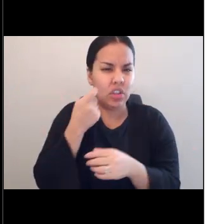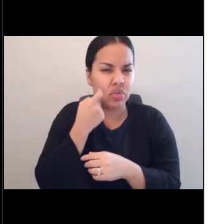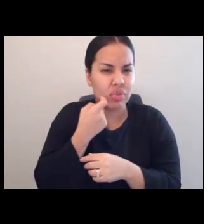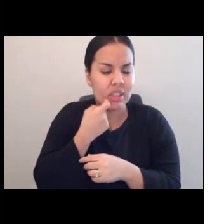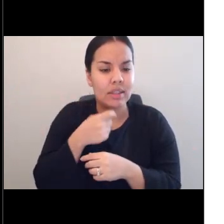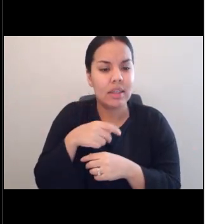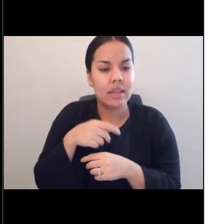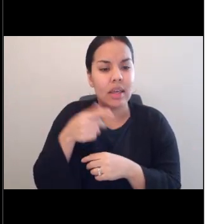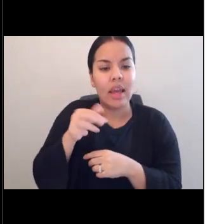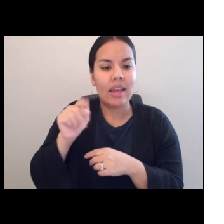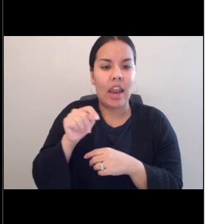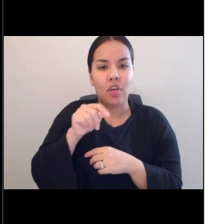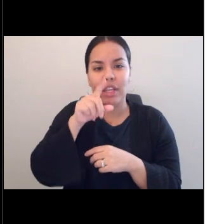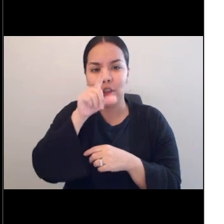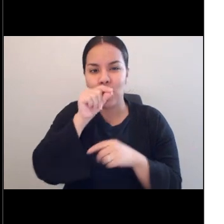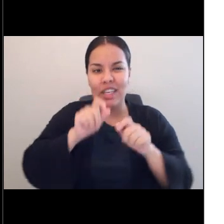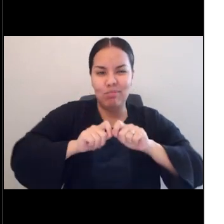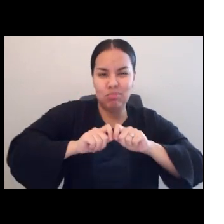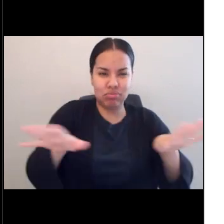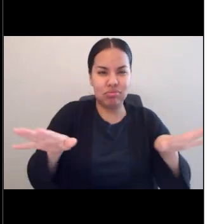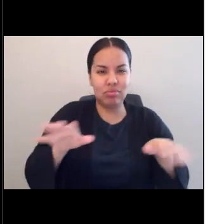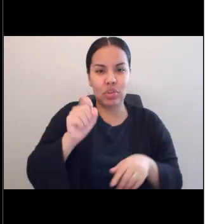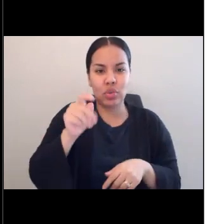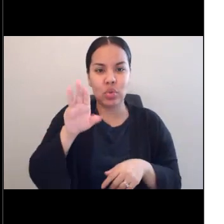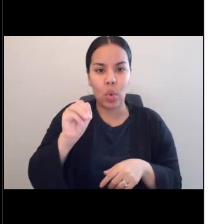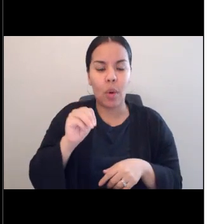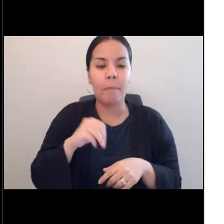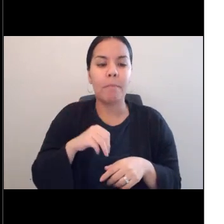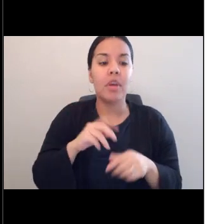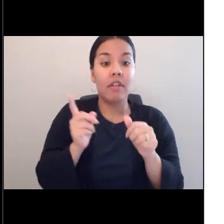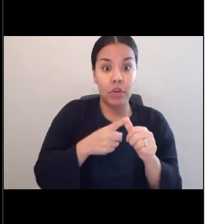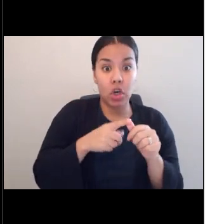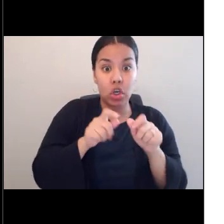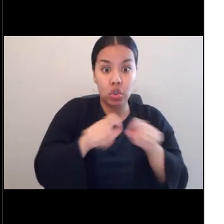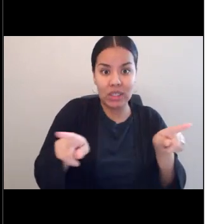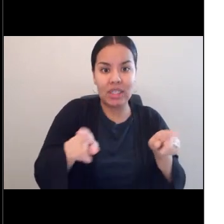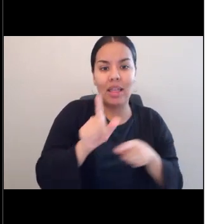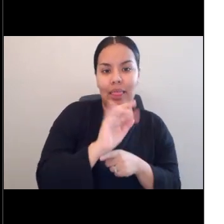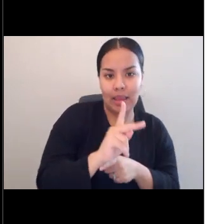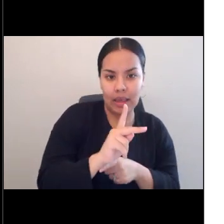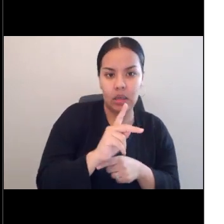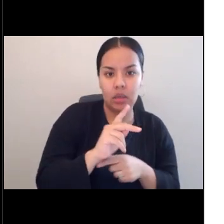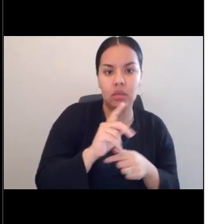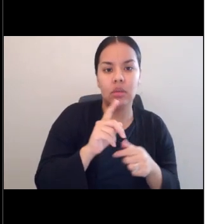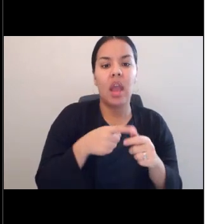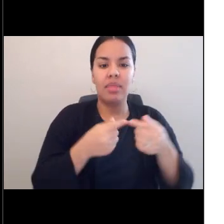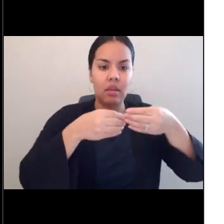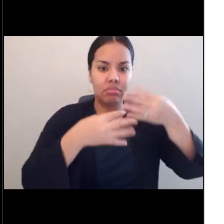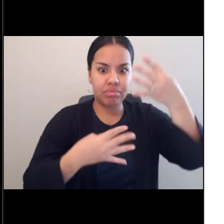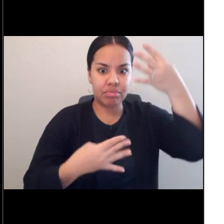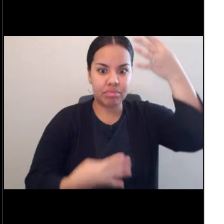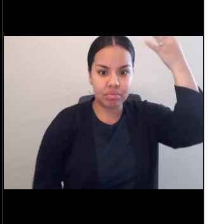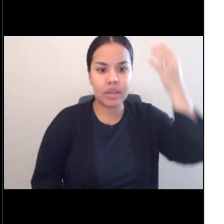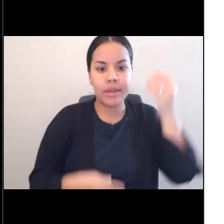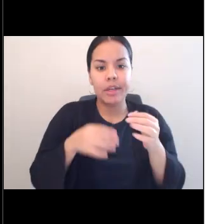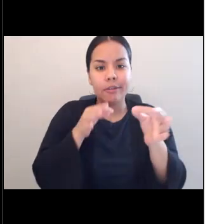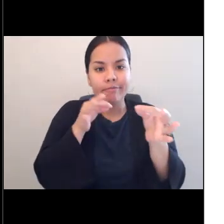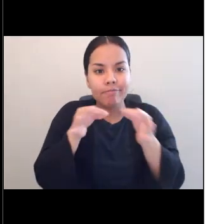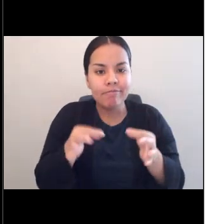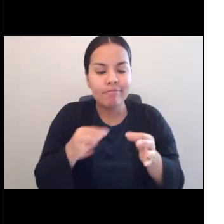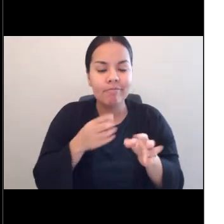it. So first tweet was, hey, here's the link to the paper, and then a series of tweets in order outlining what the main argument of the